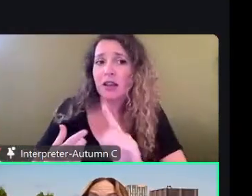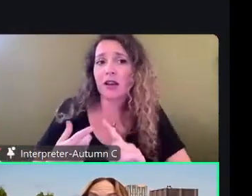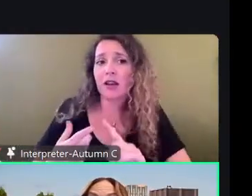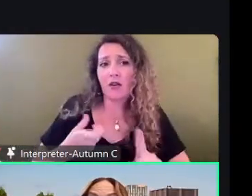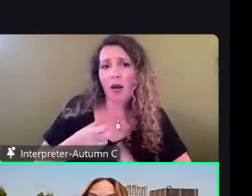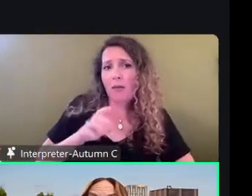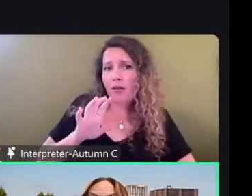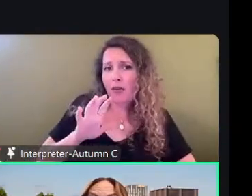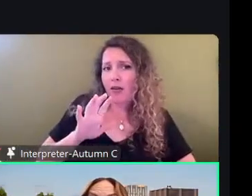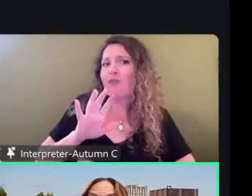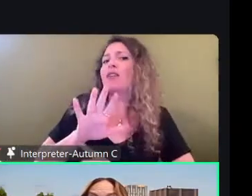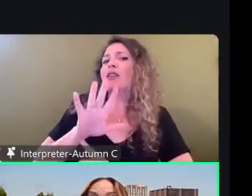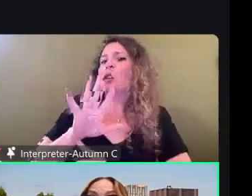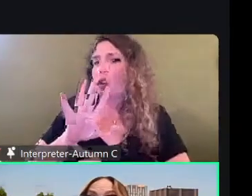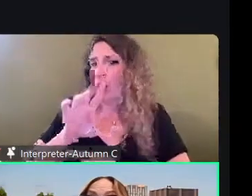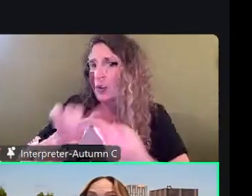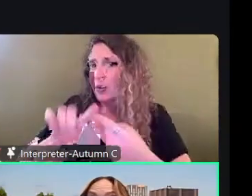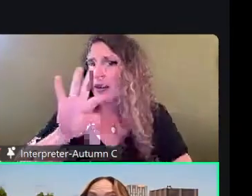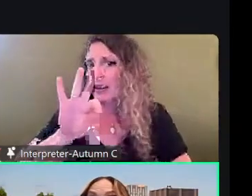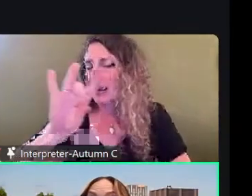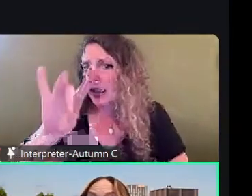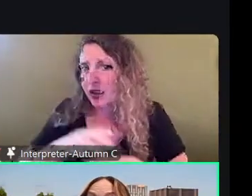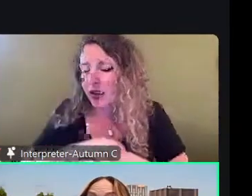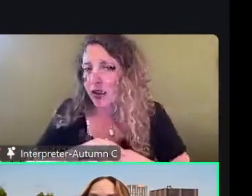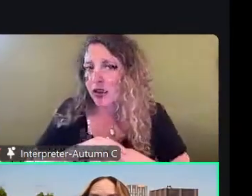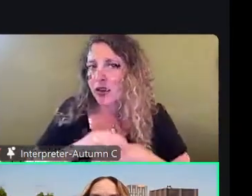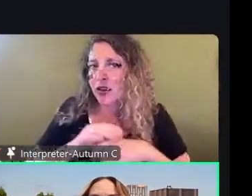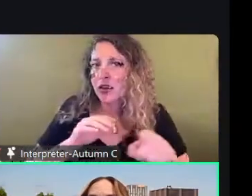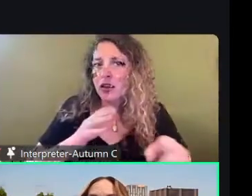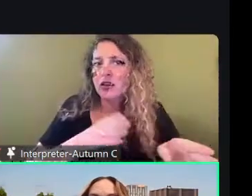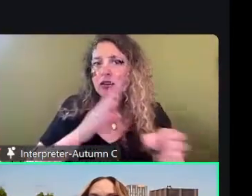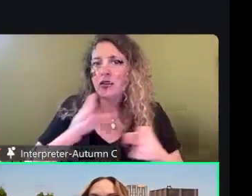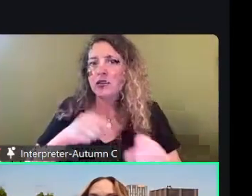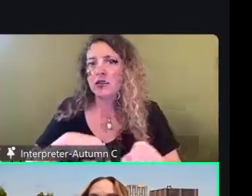up to 98%. Comfort discussing accommodations,